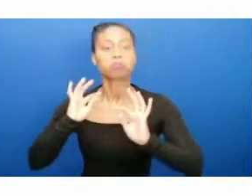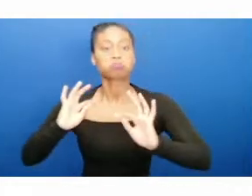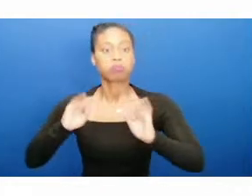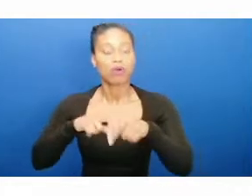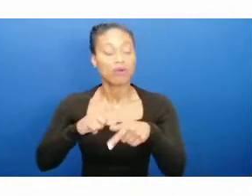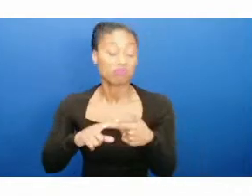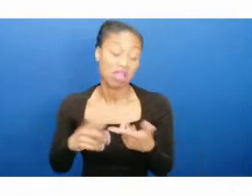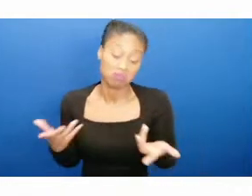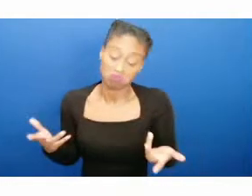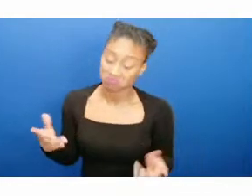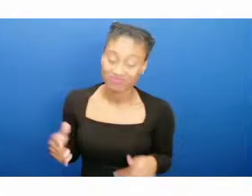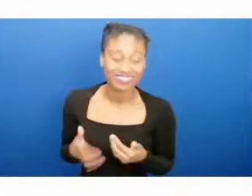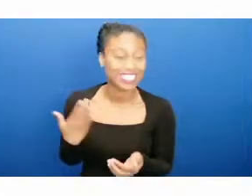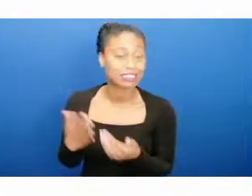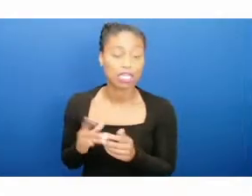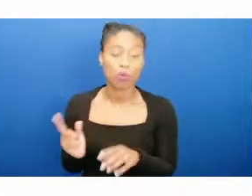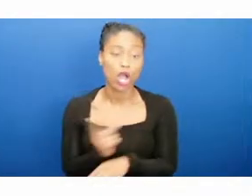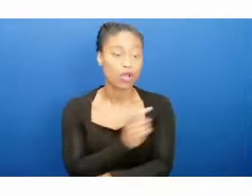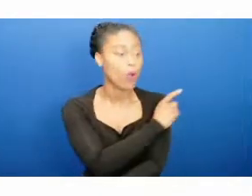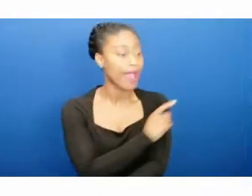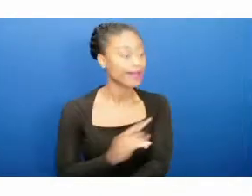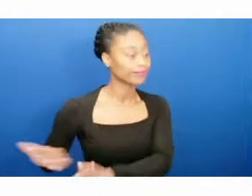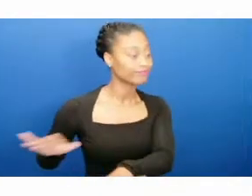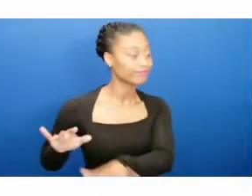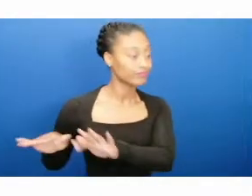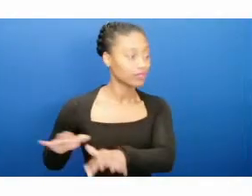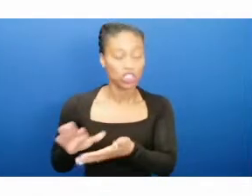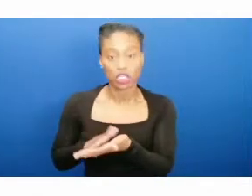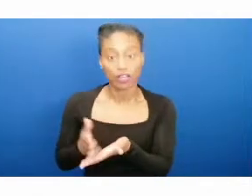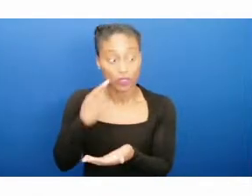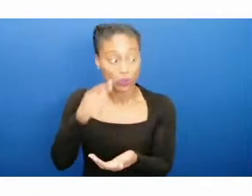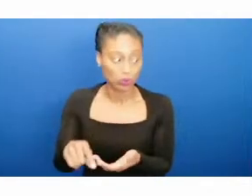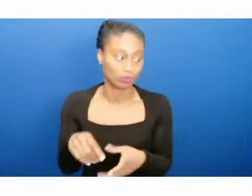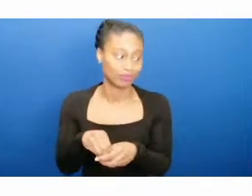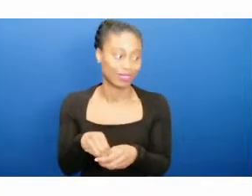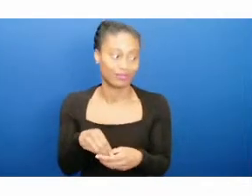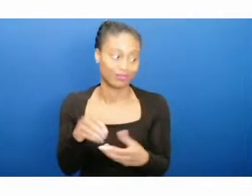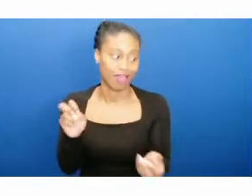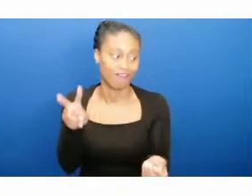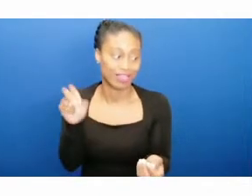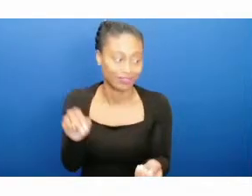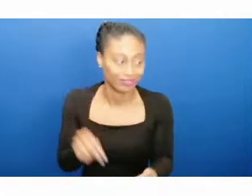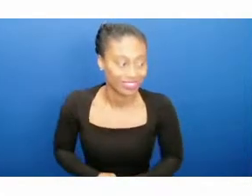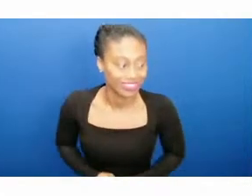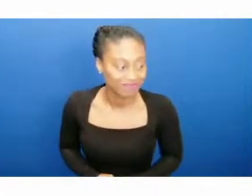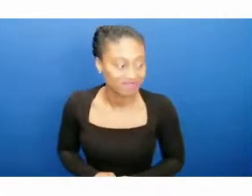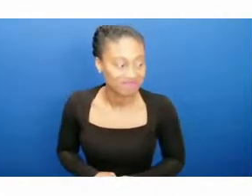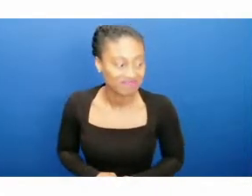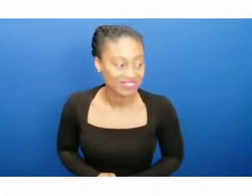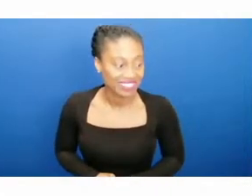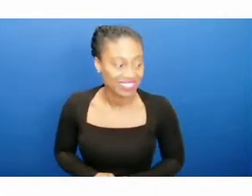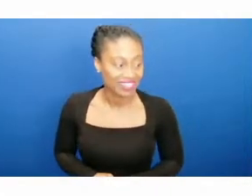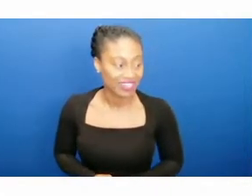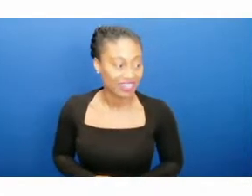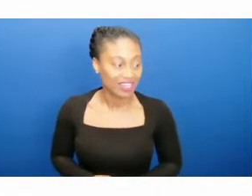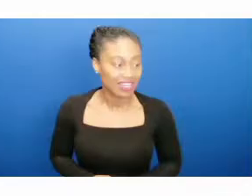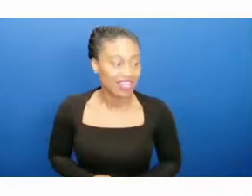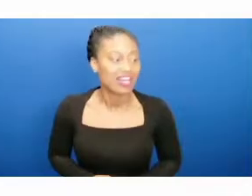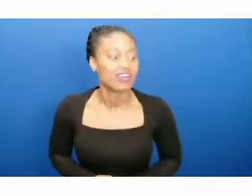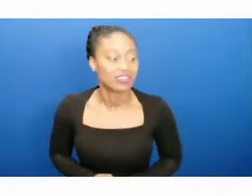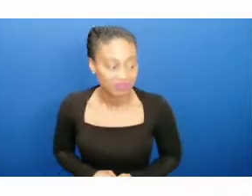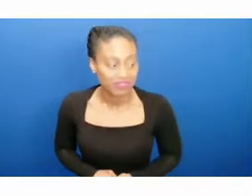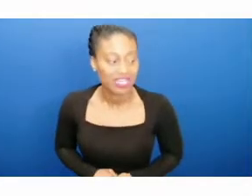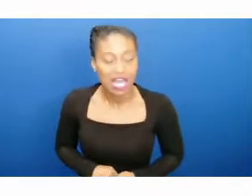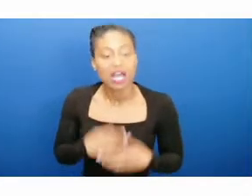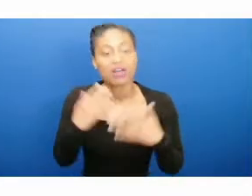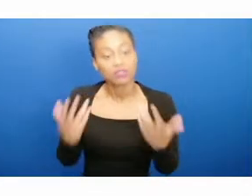get cooked nice and crisp in the oven. So our first taco is ready to flip. So I'm just using my fork and